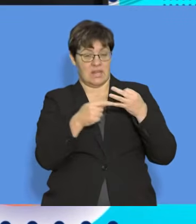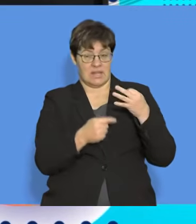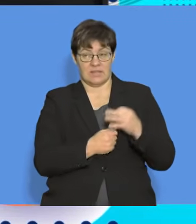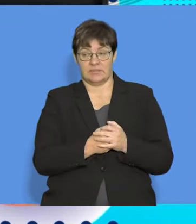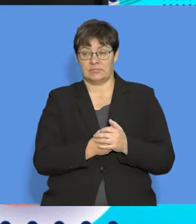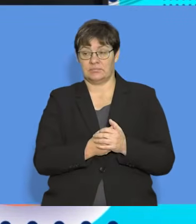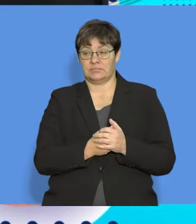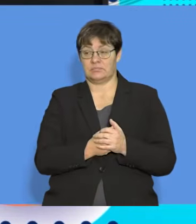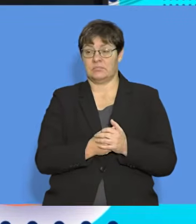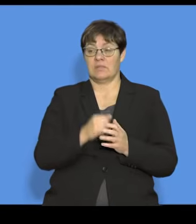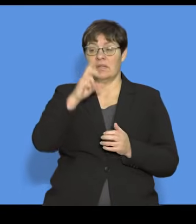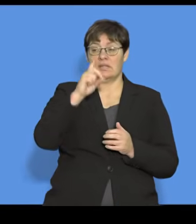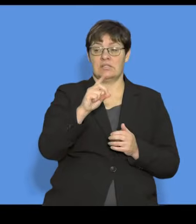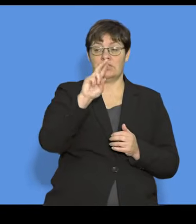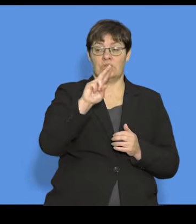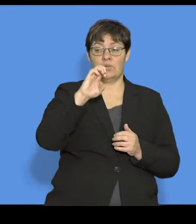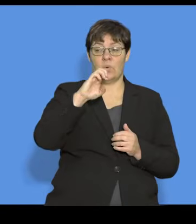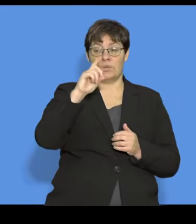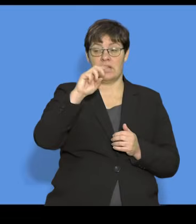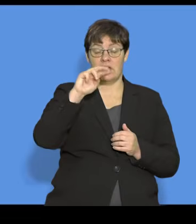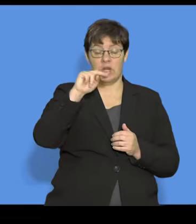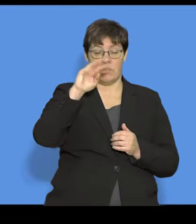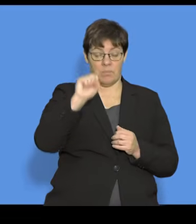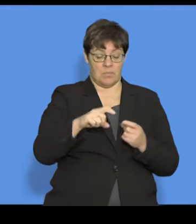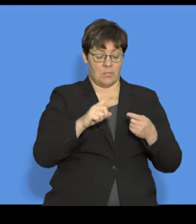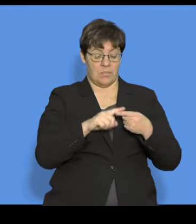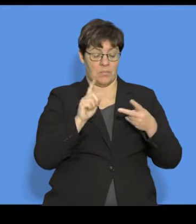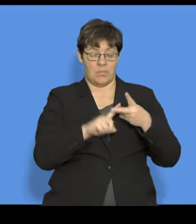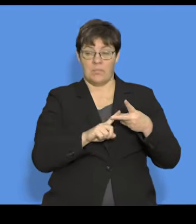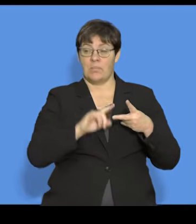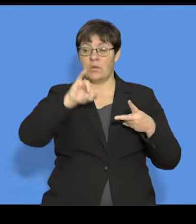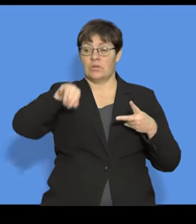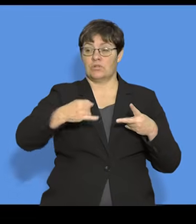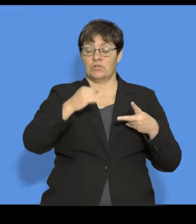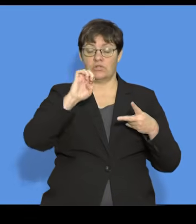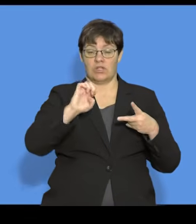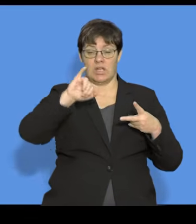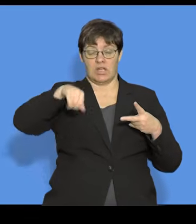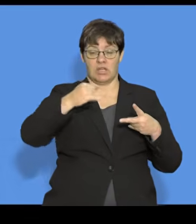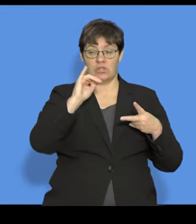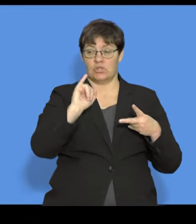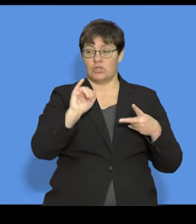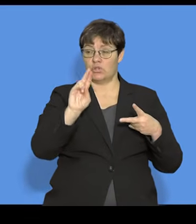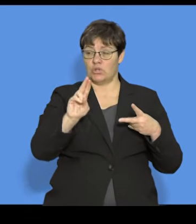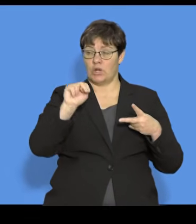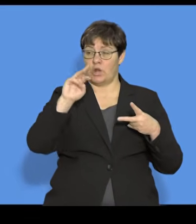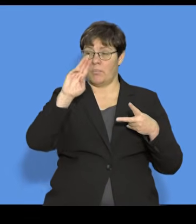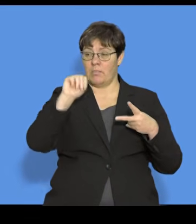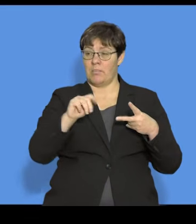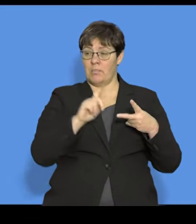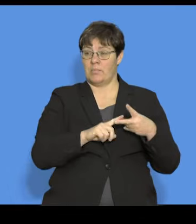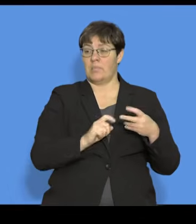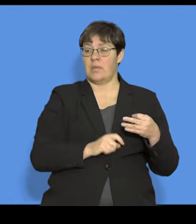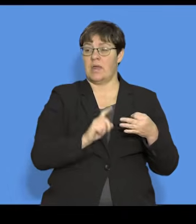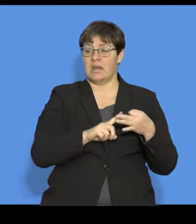three regions. It has the duodenum, the jejunum, and the ileum. And if we focus in on this,